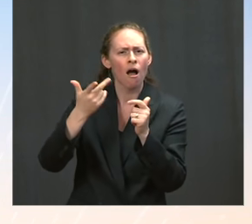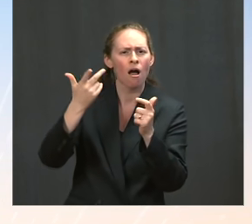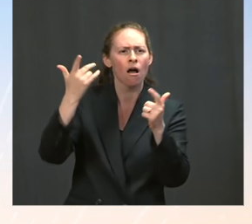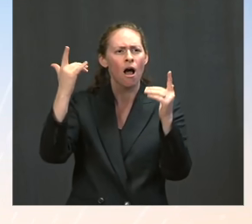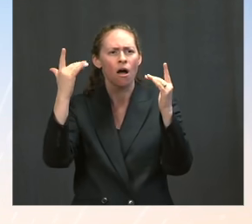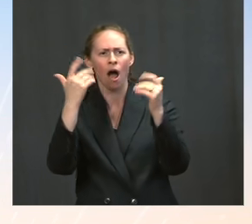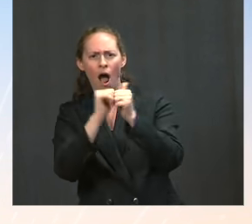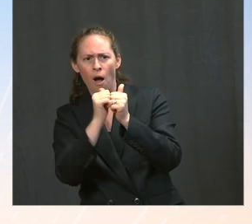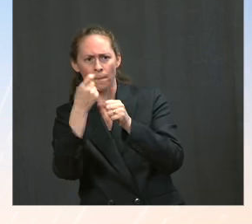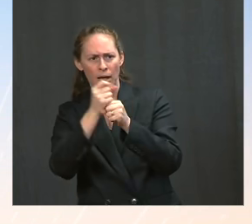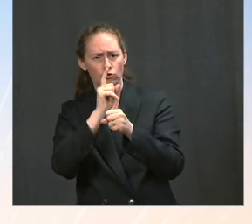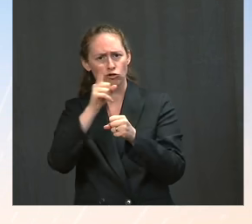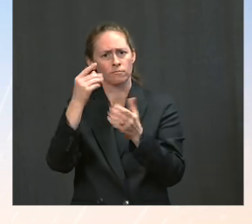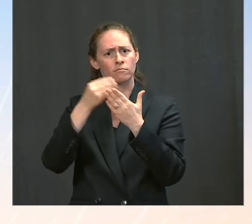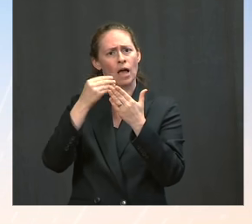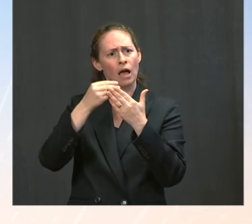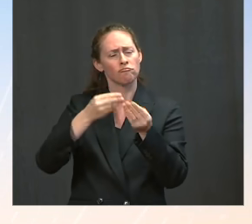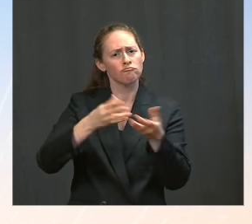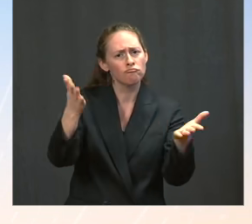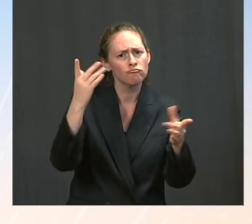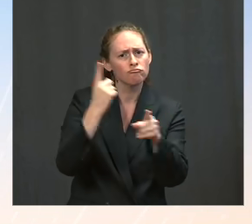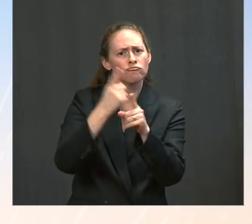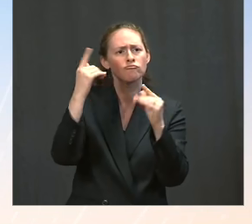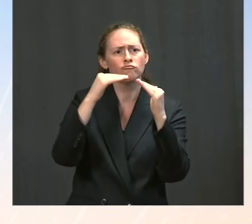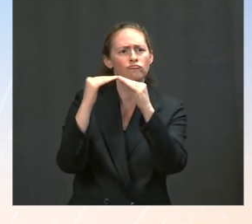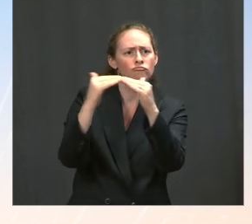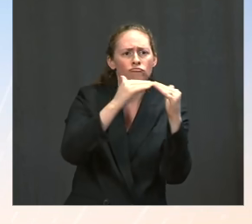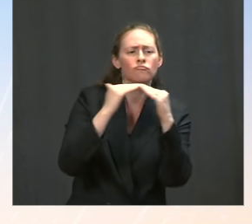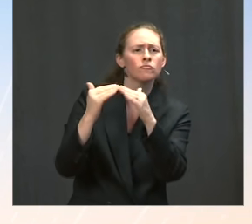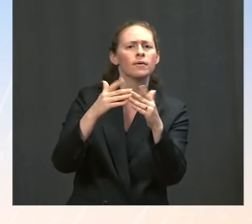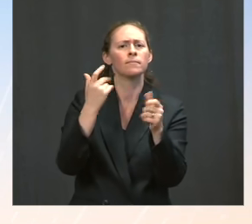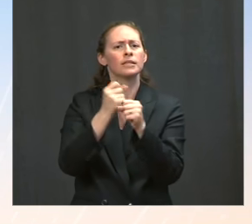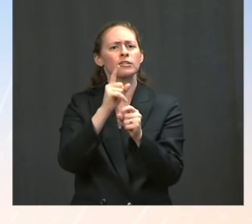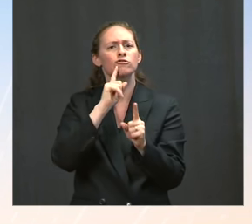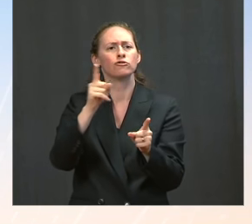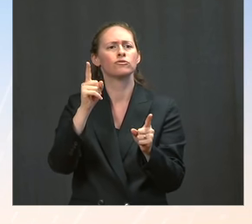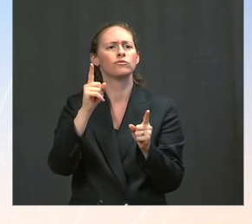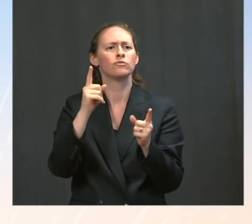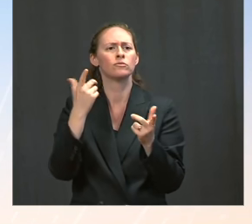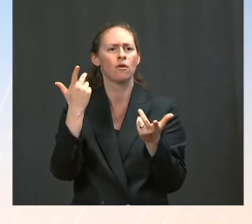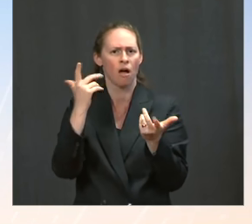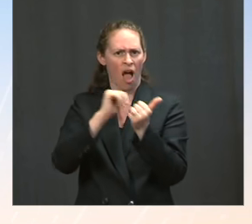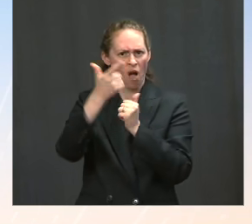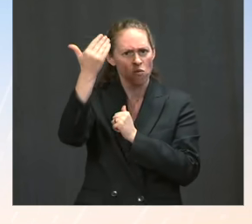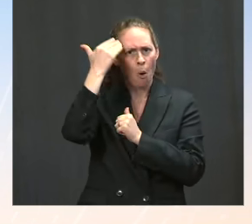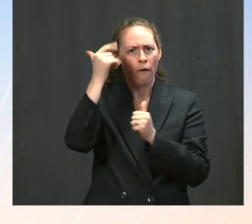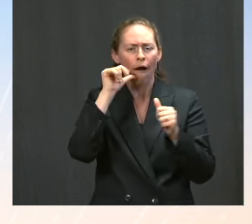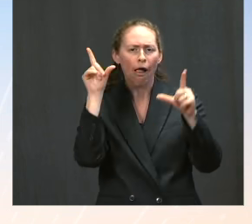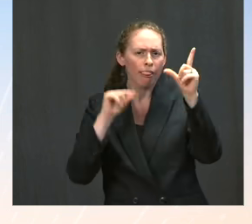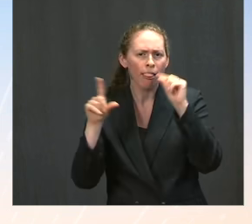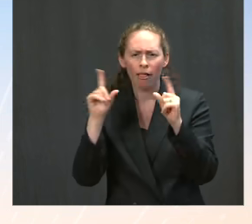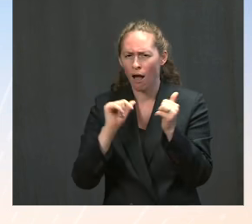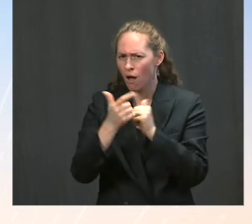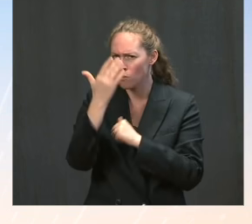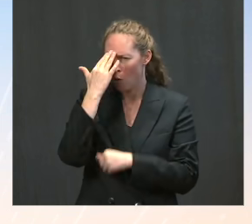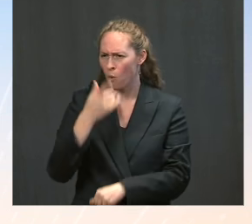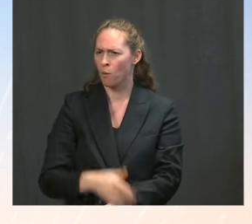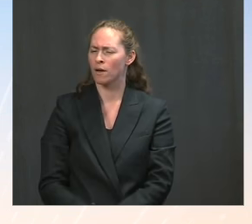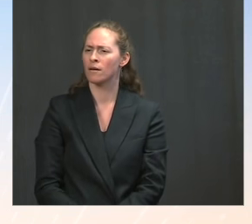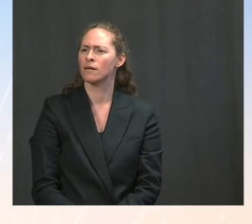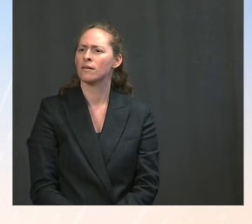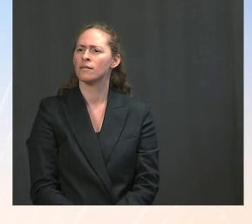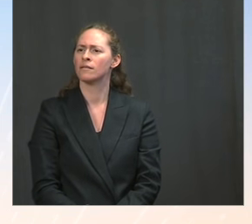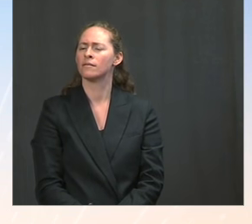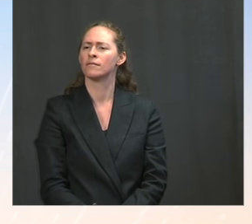is distributed fairly to the communities that you're speaking of that really do need it? Great question. So we are deeply